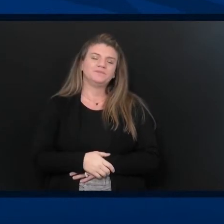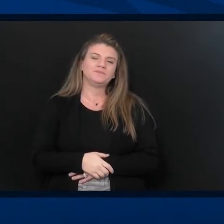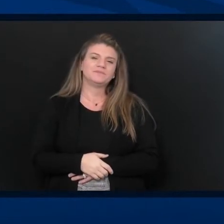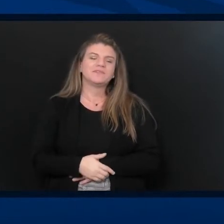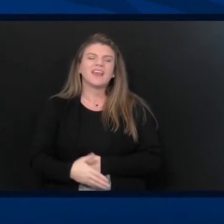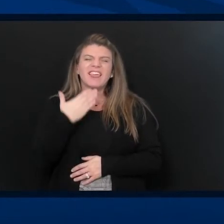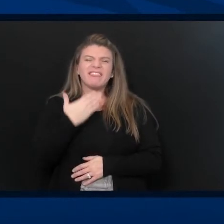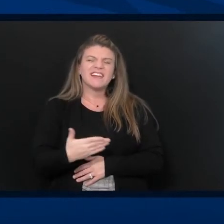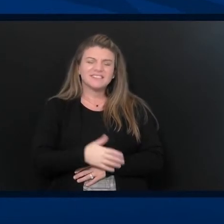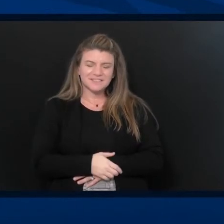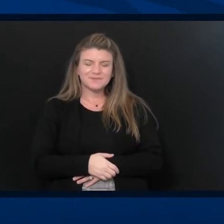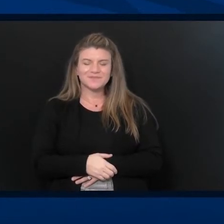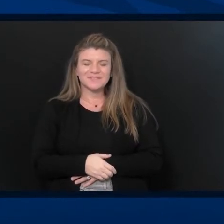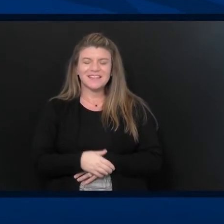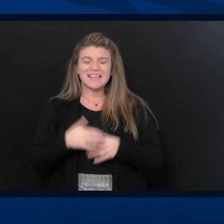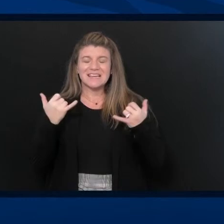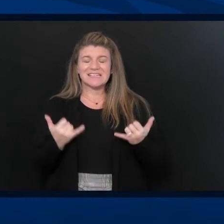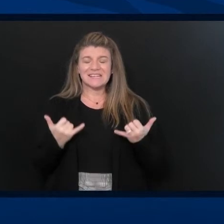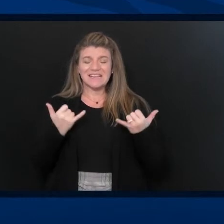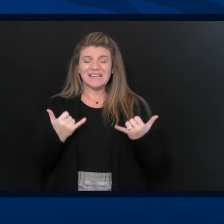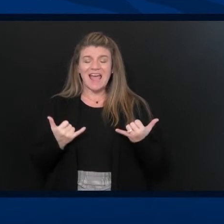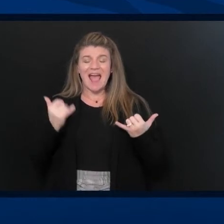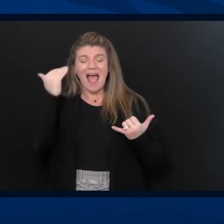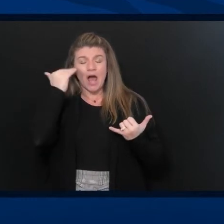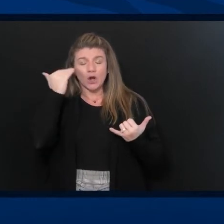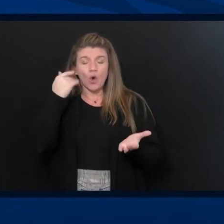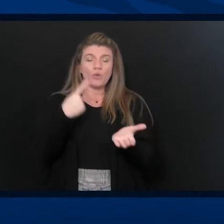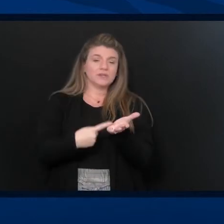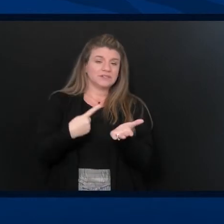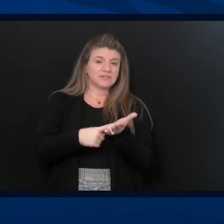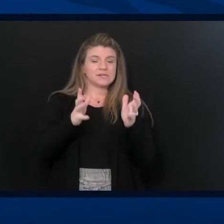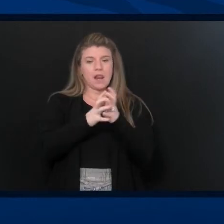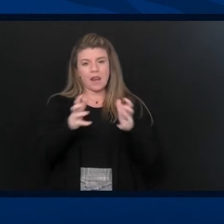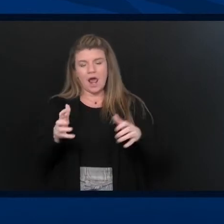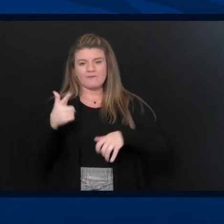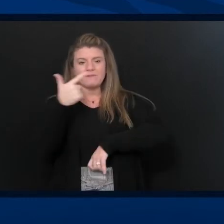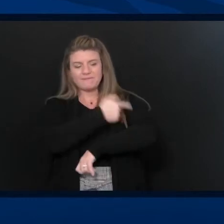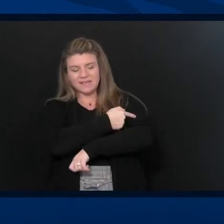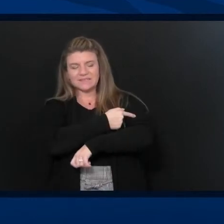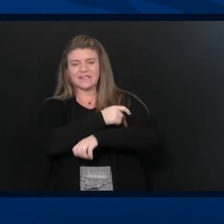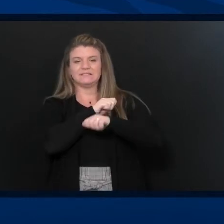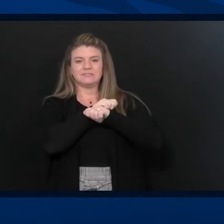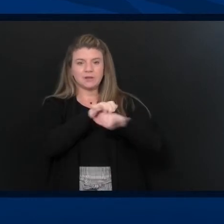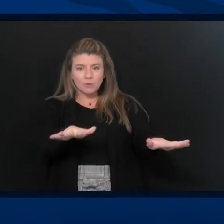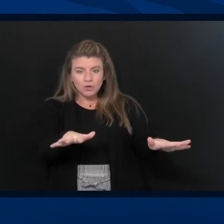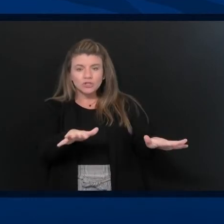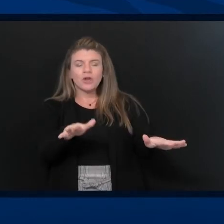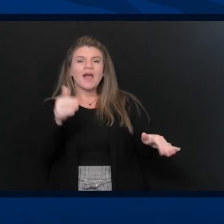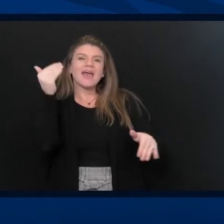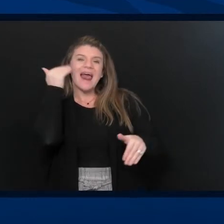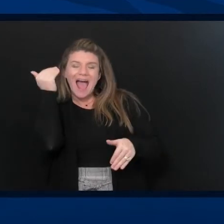Thanks, Governor. Today, I know that we're talking a lot about vaccine distribution,